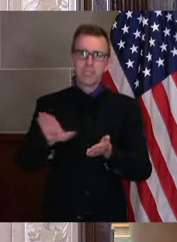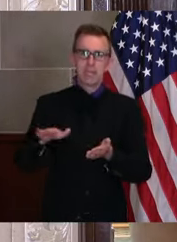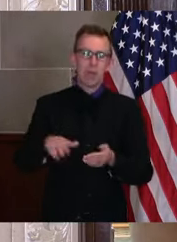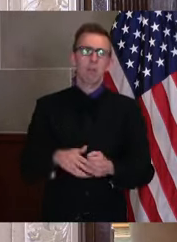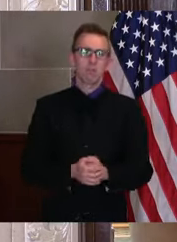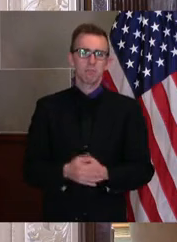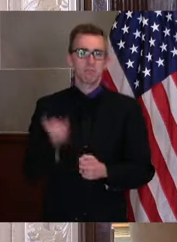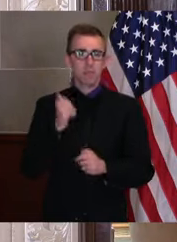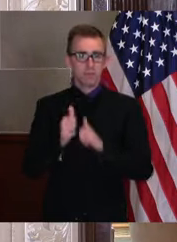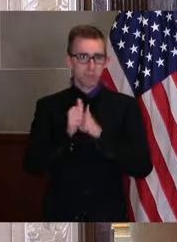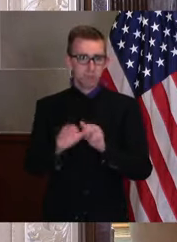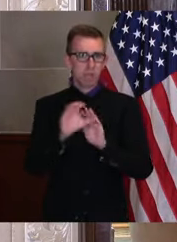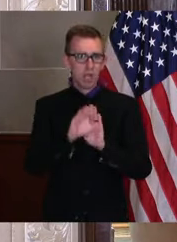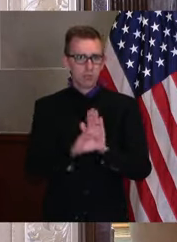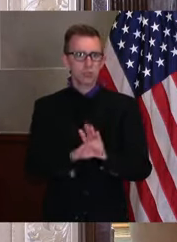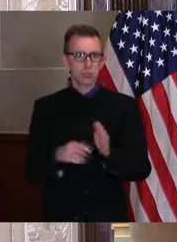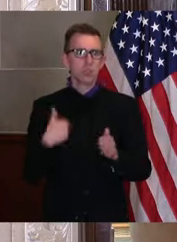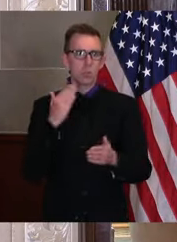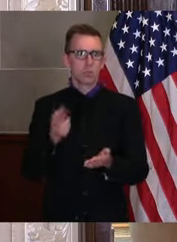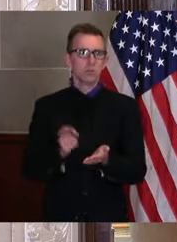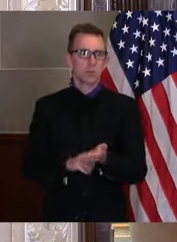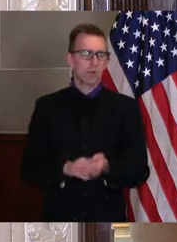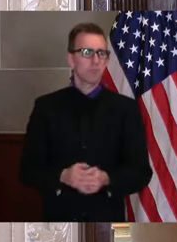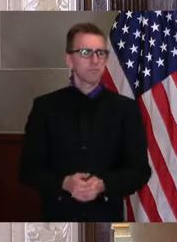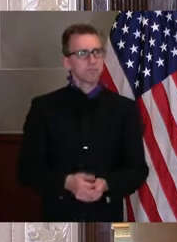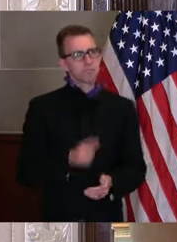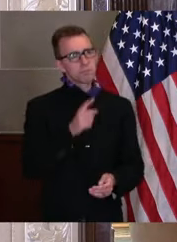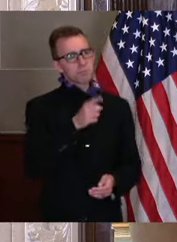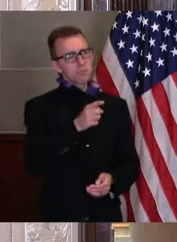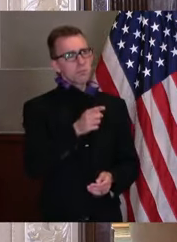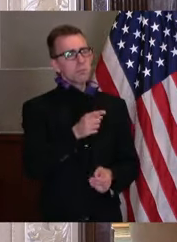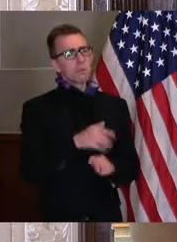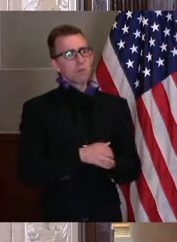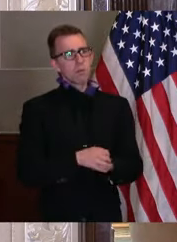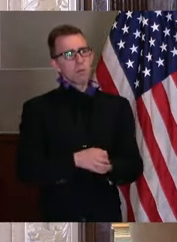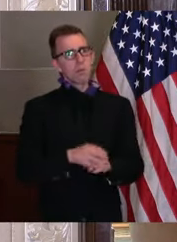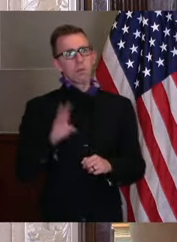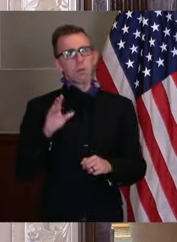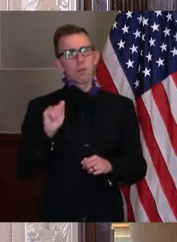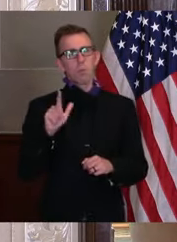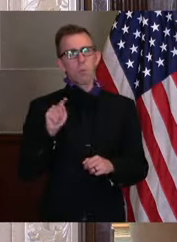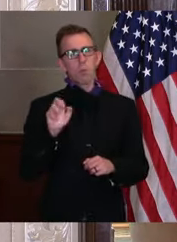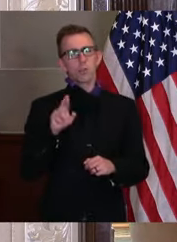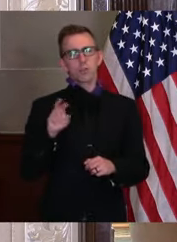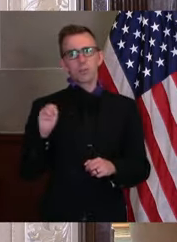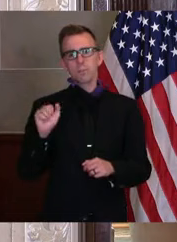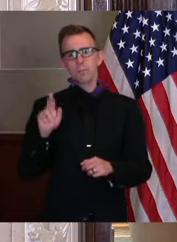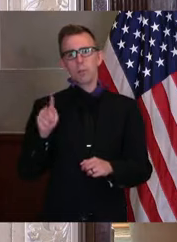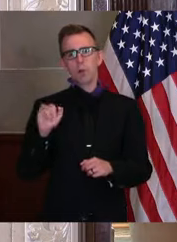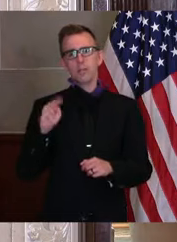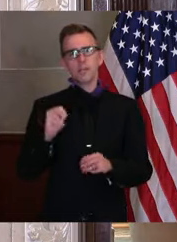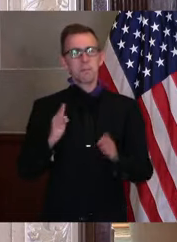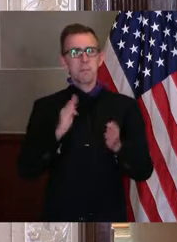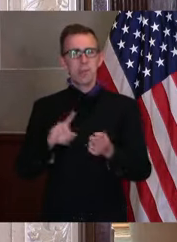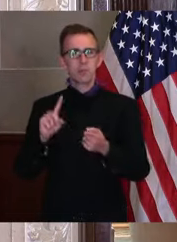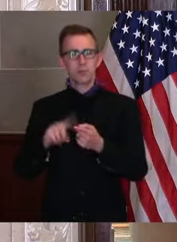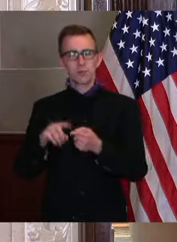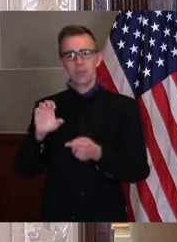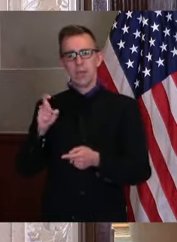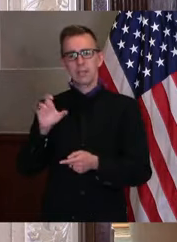it's constitutional. And a second question, Governor, the scheduled execution of Walter Barton scheduled to take place tomorrow. Have you